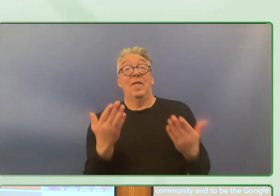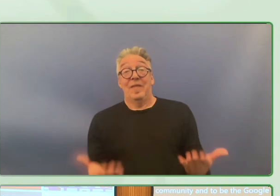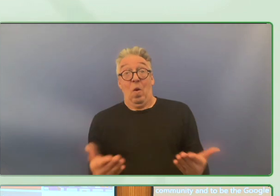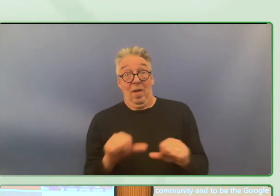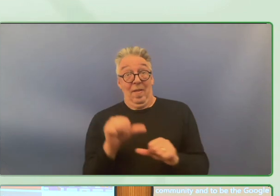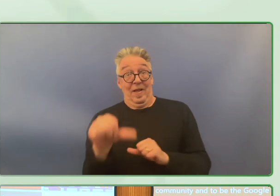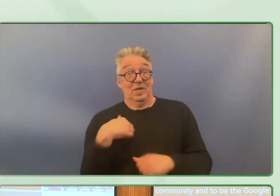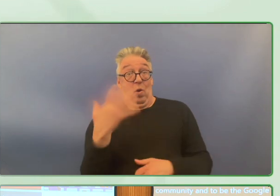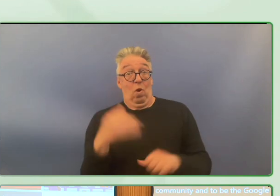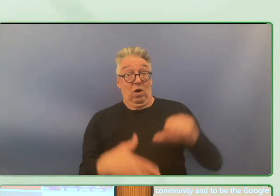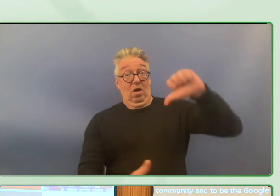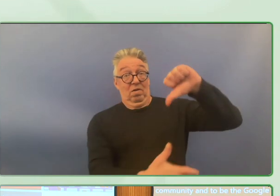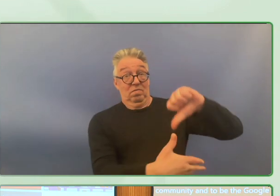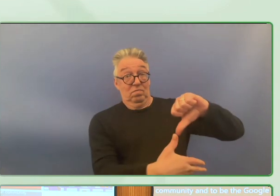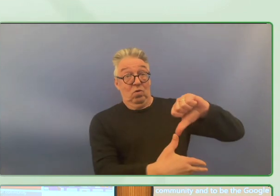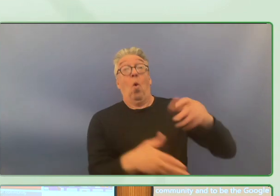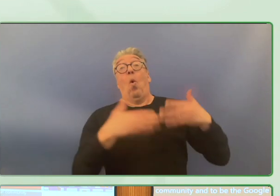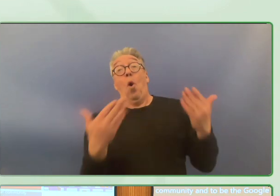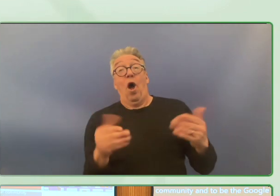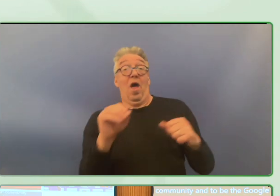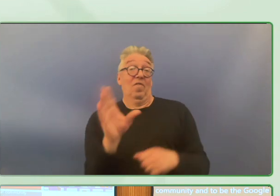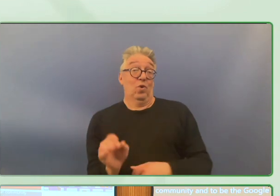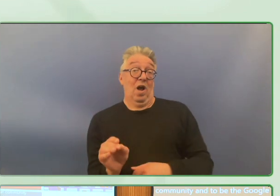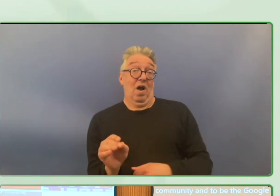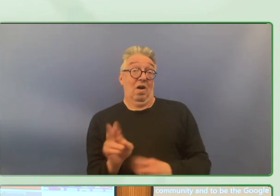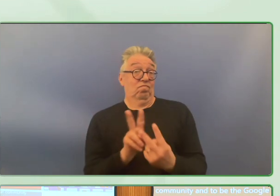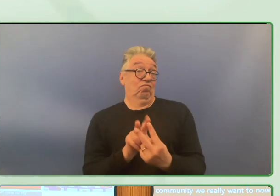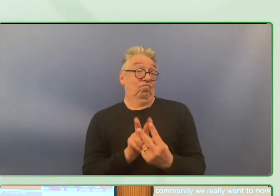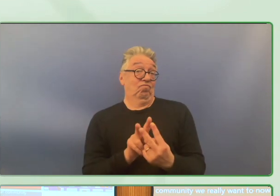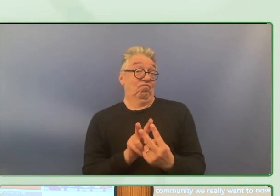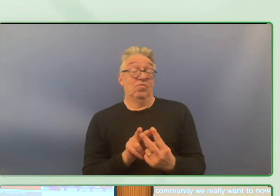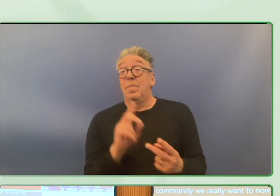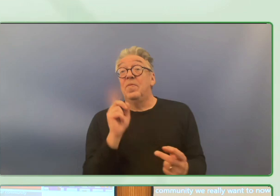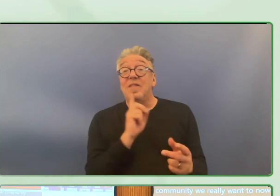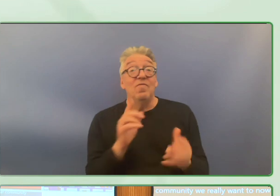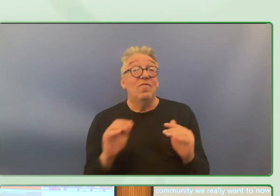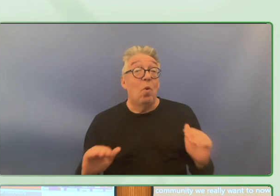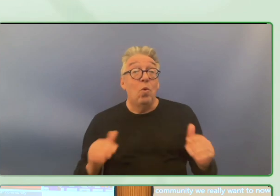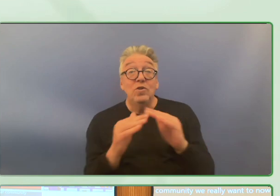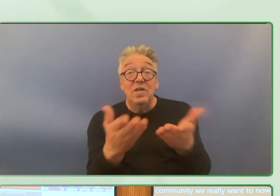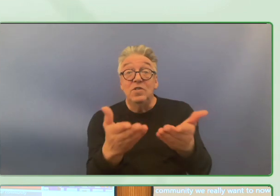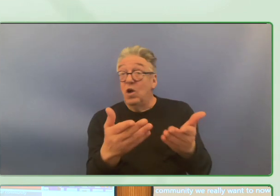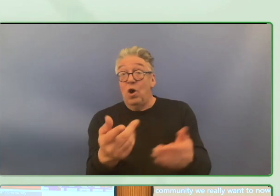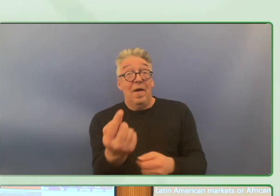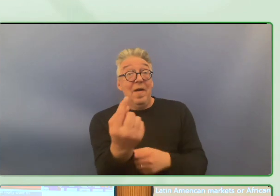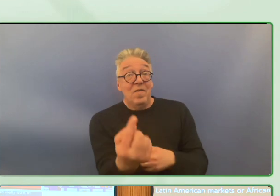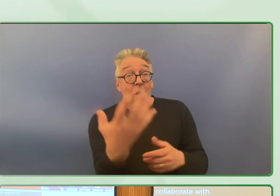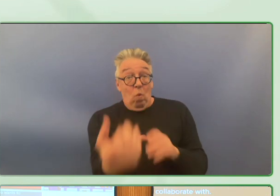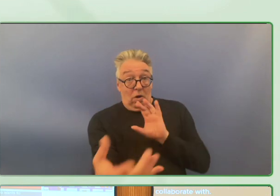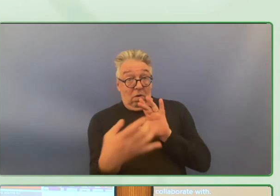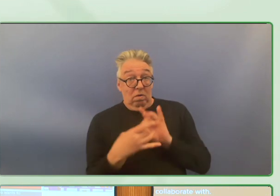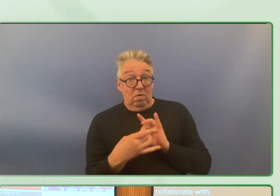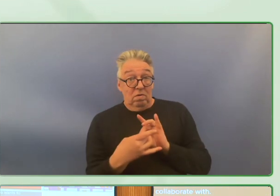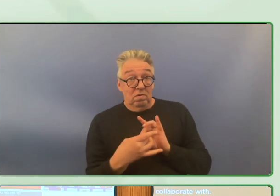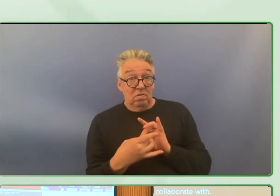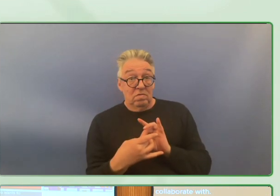or African markets, and those deaf people organizations or any individuals who want to collaborate with us for that particular